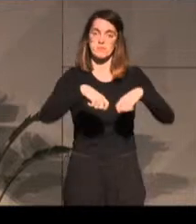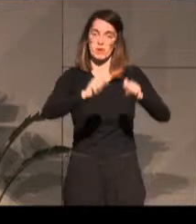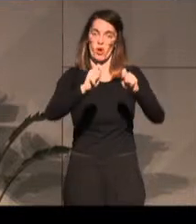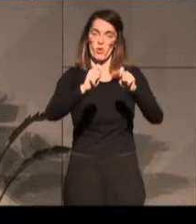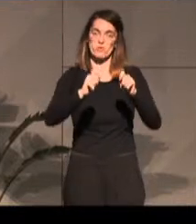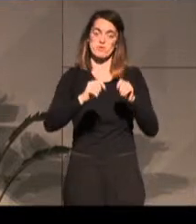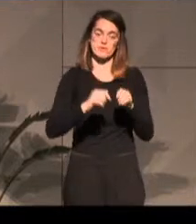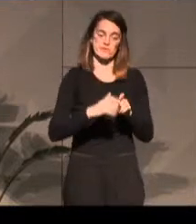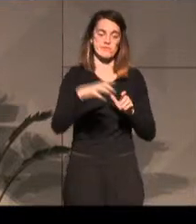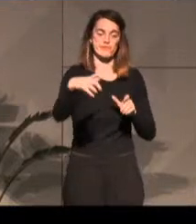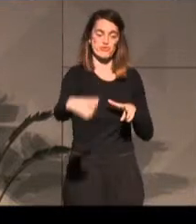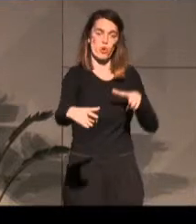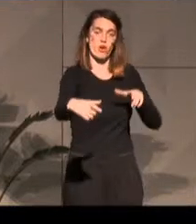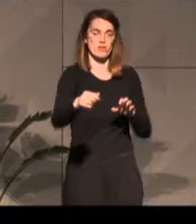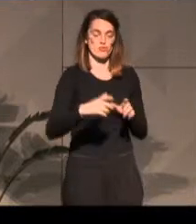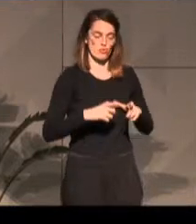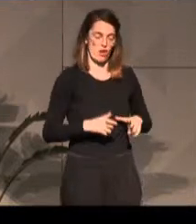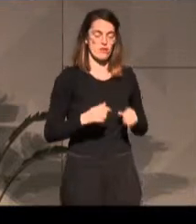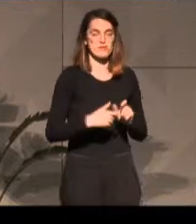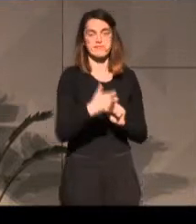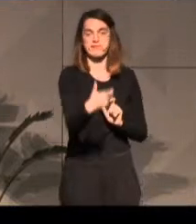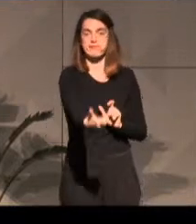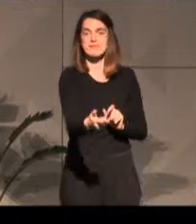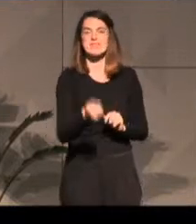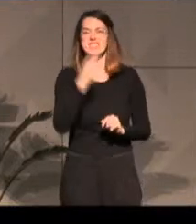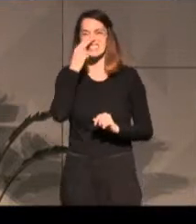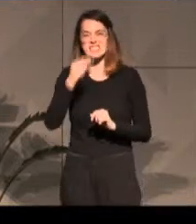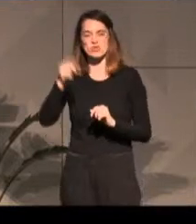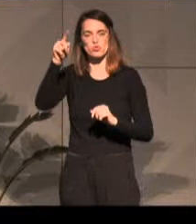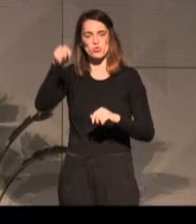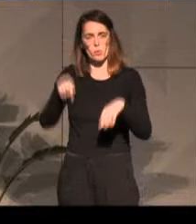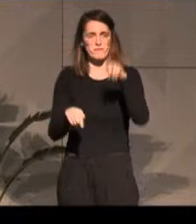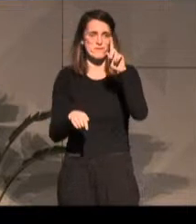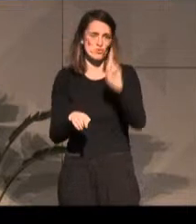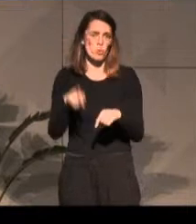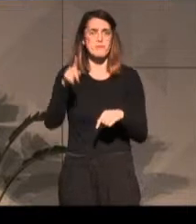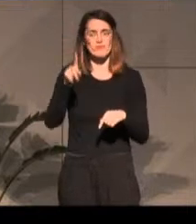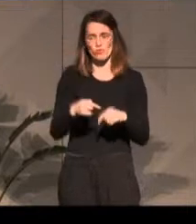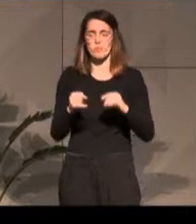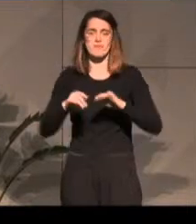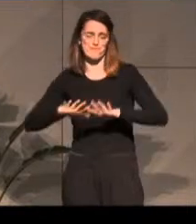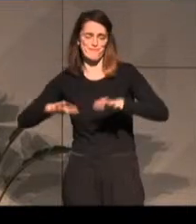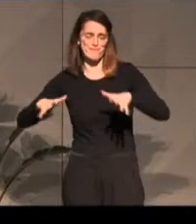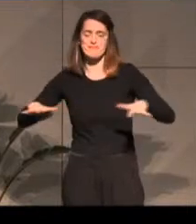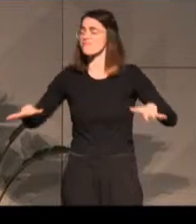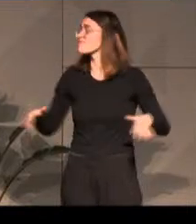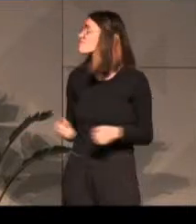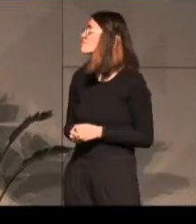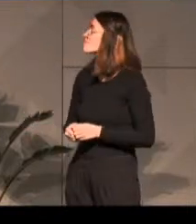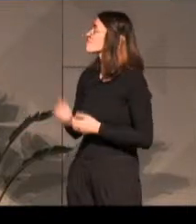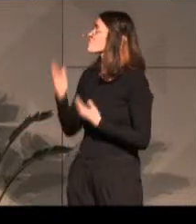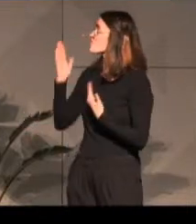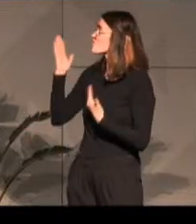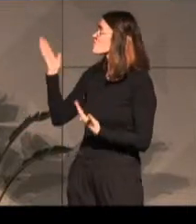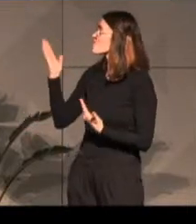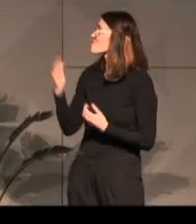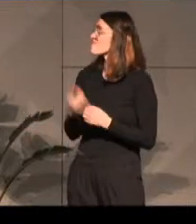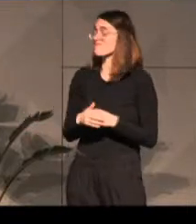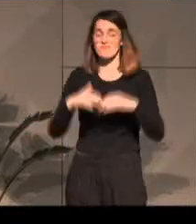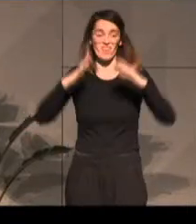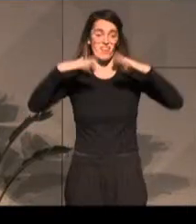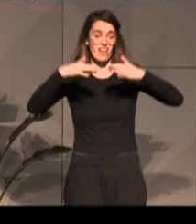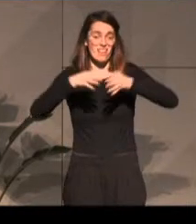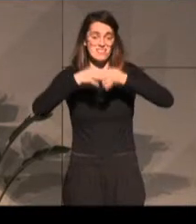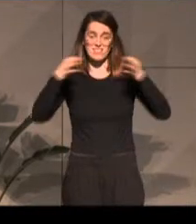build bridges to cross. And this is what how it looks like when it's sunny, and on